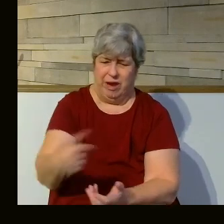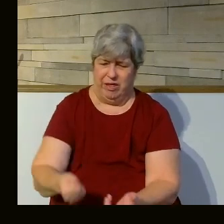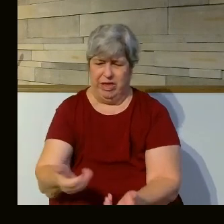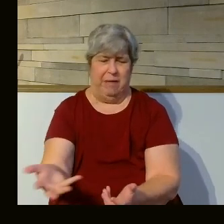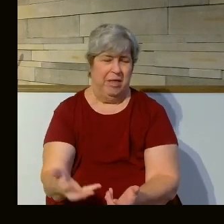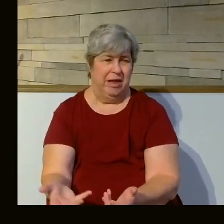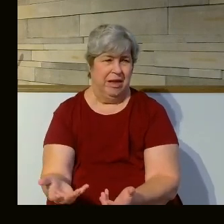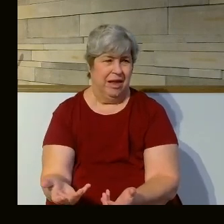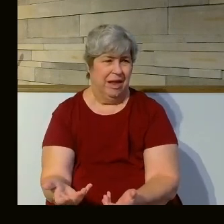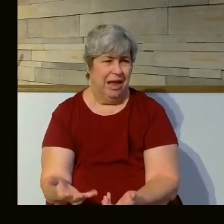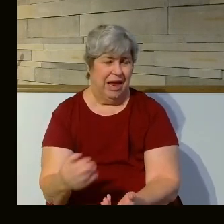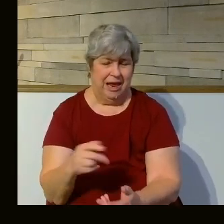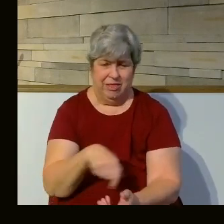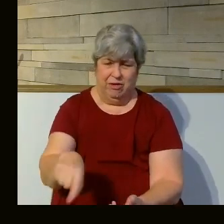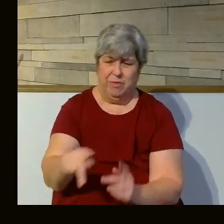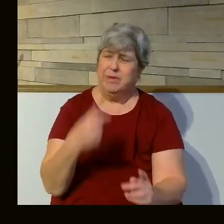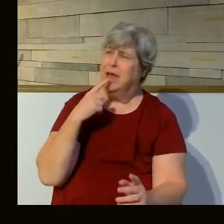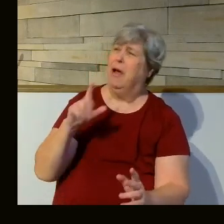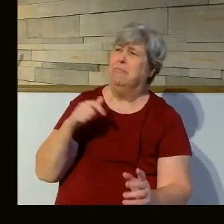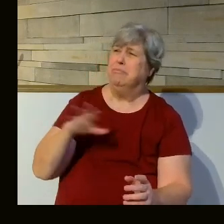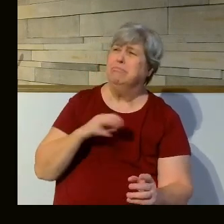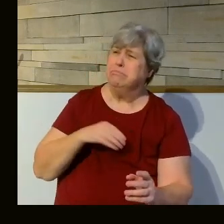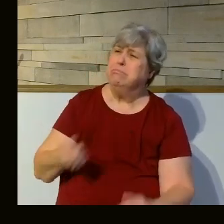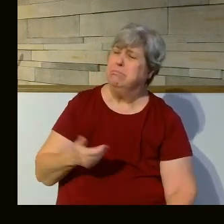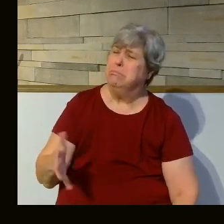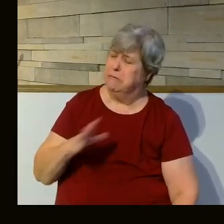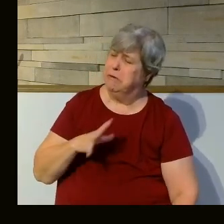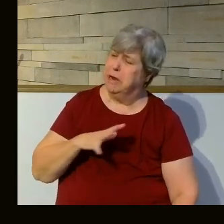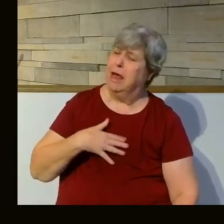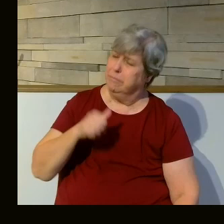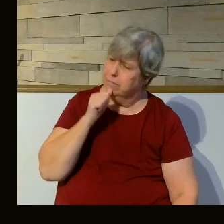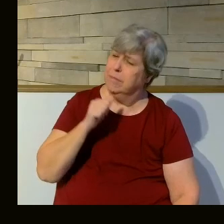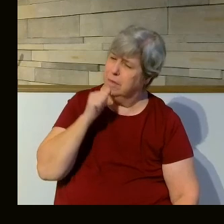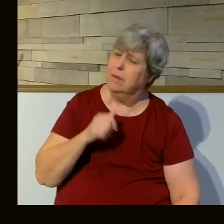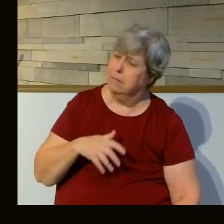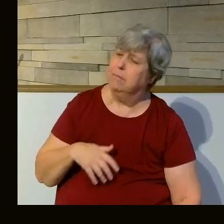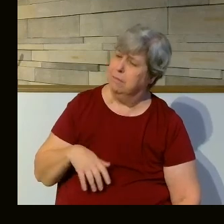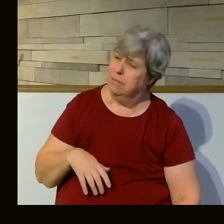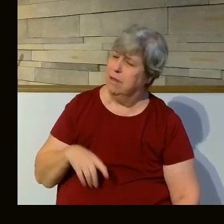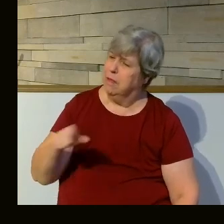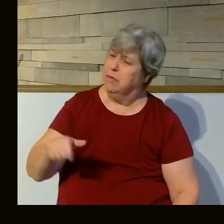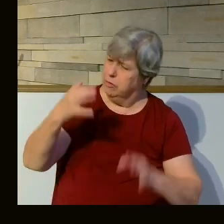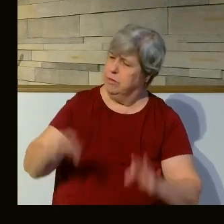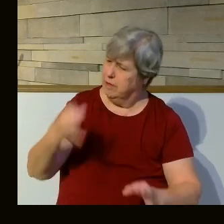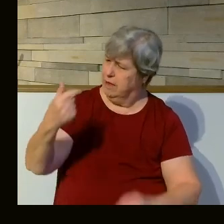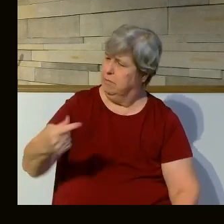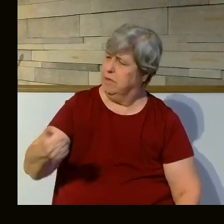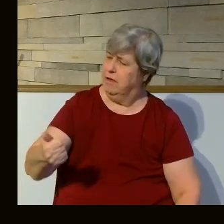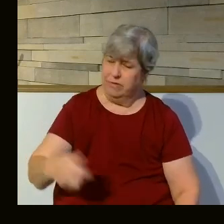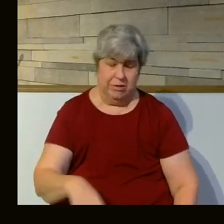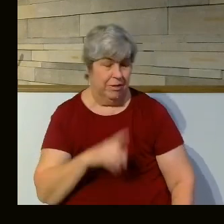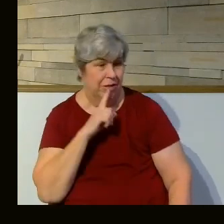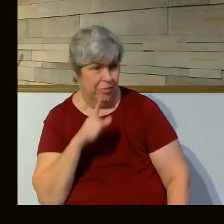gambling. And all of those people who say that they're tolerant, you know what? Let each person, they should be able to make their own choice.